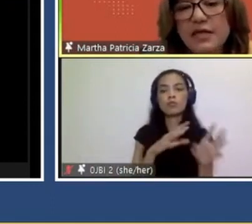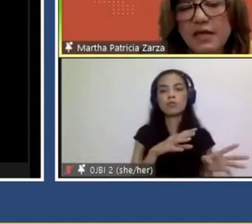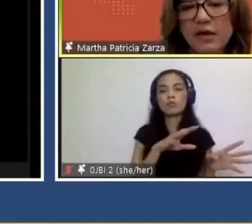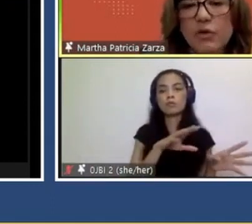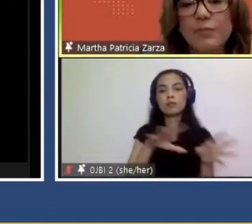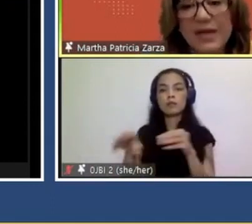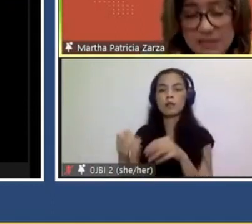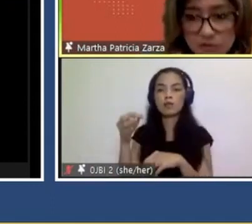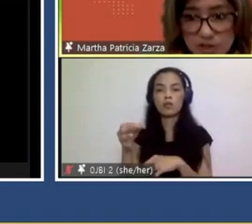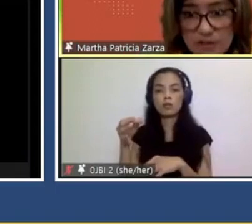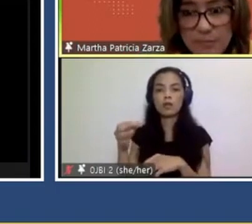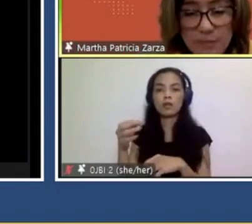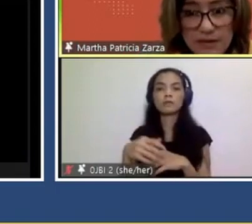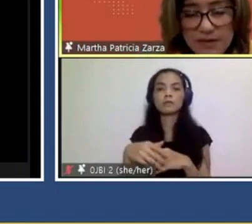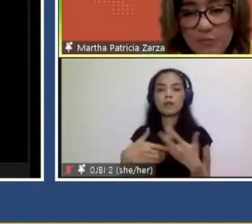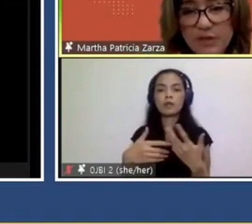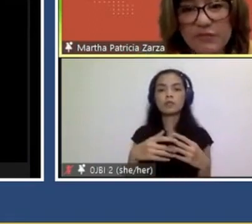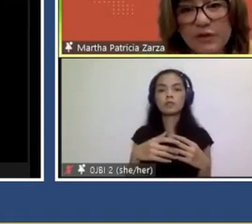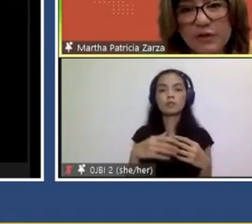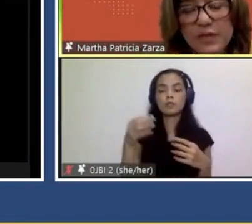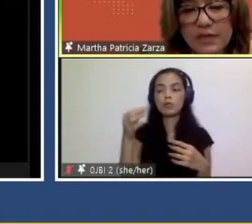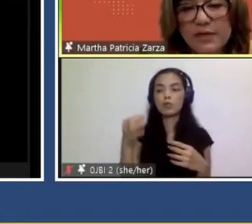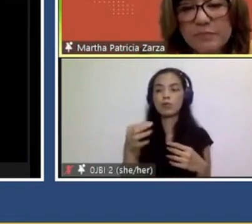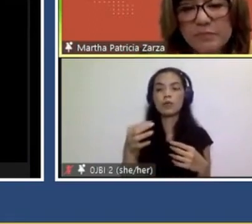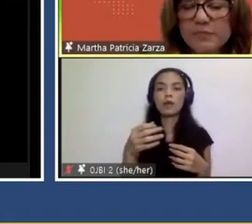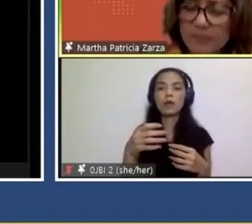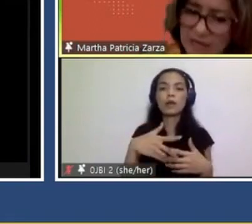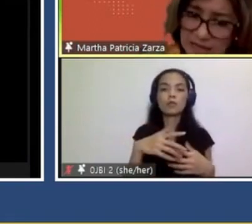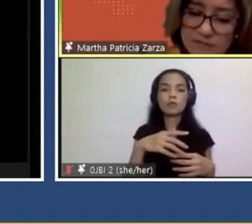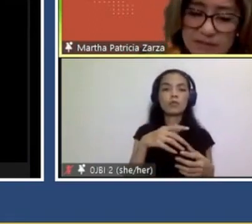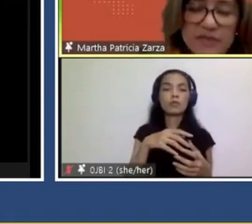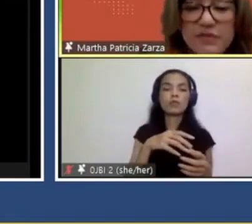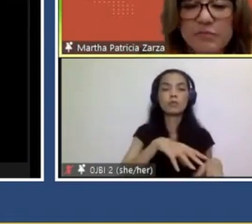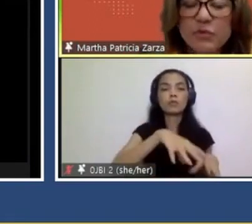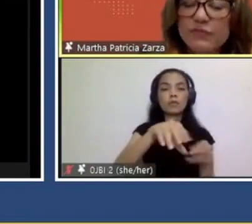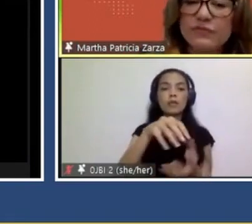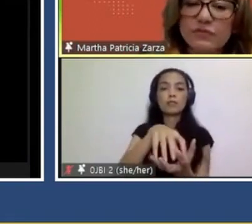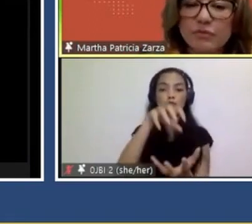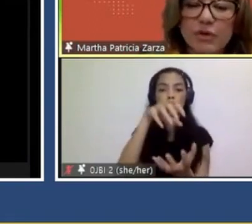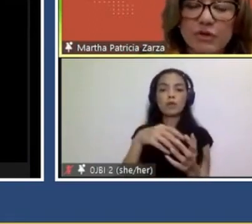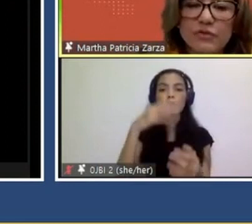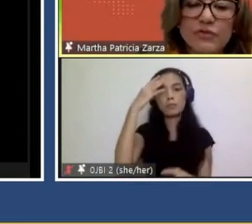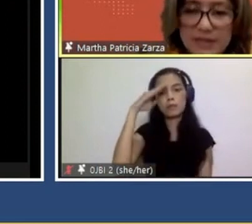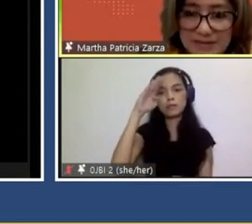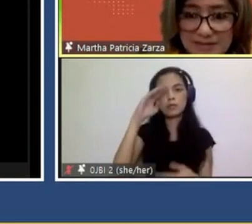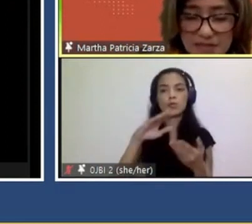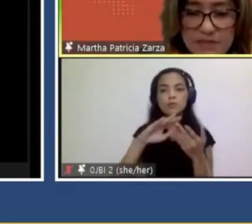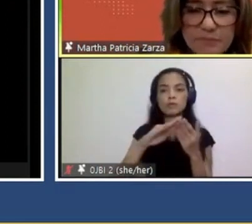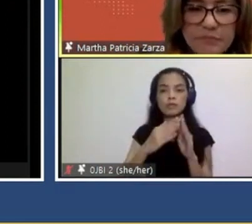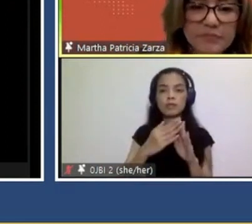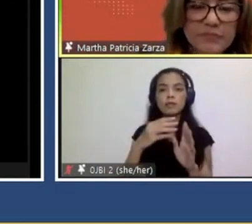state, or Mexico City, the big capital of the country. And they even moved to work to